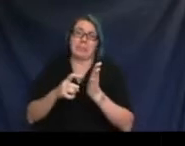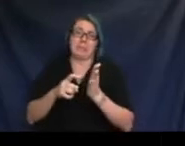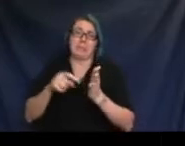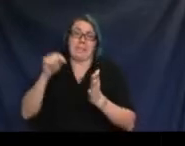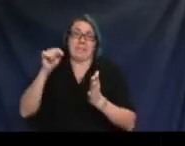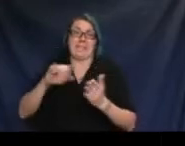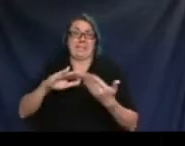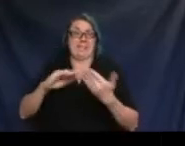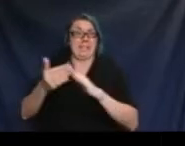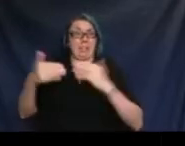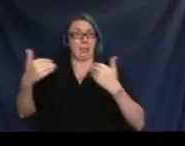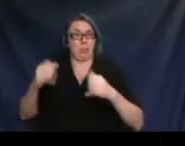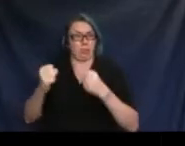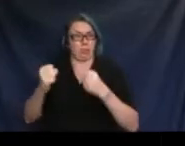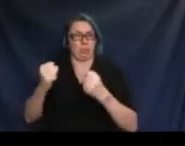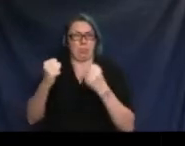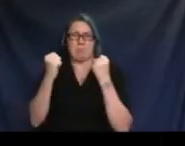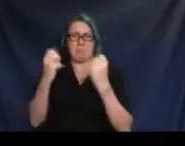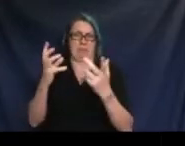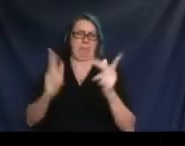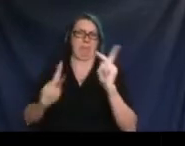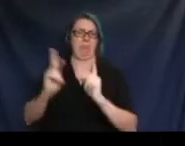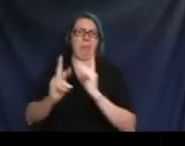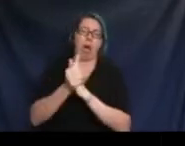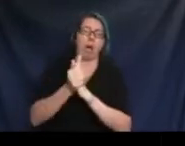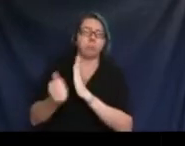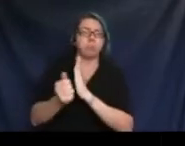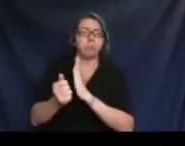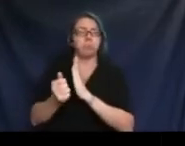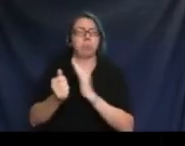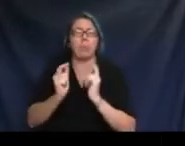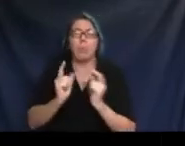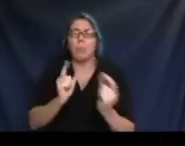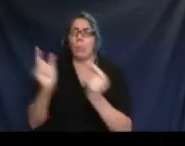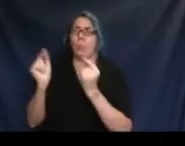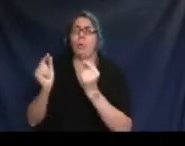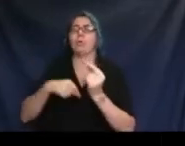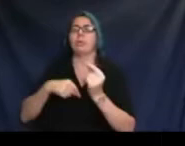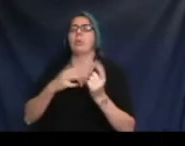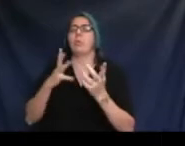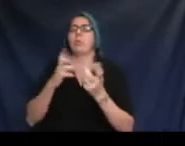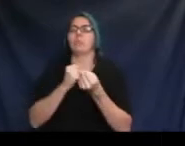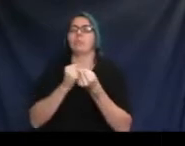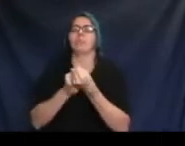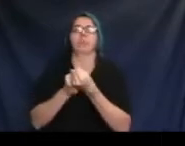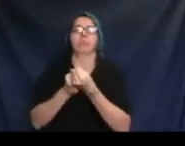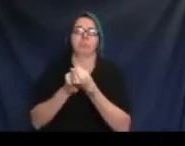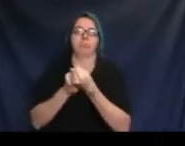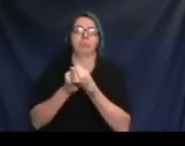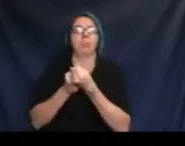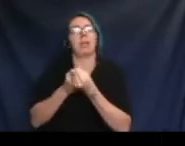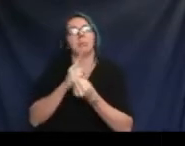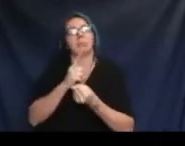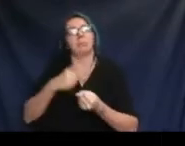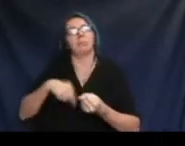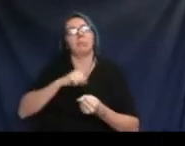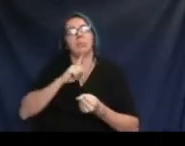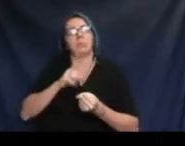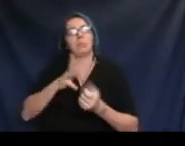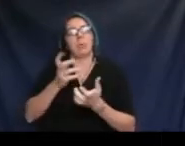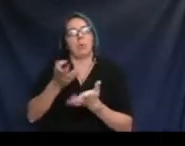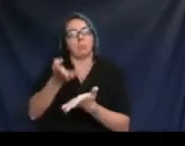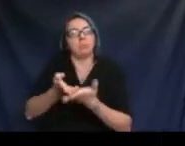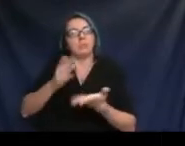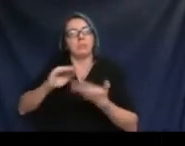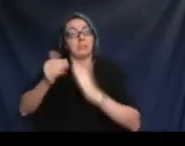city, and so the purpose of this is to really kind of put some backing, show the city's conviction that that has a real value